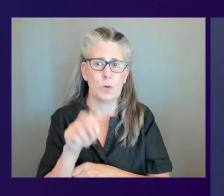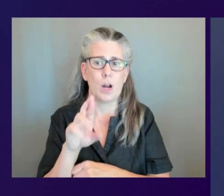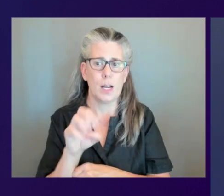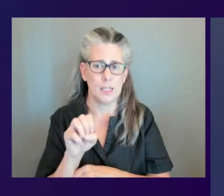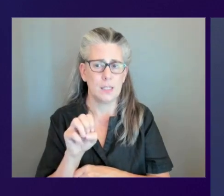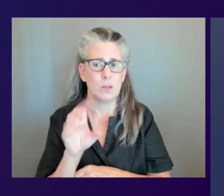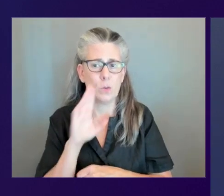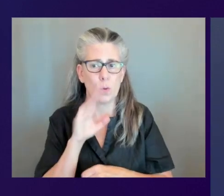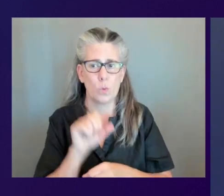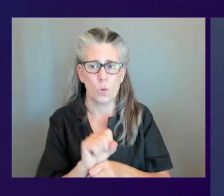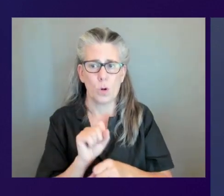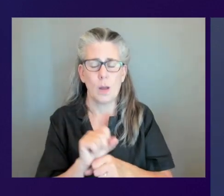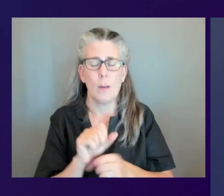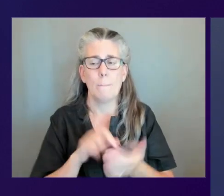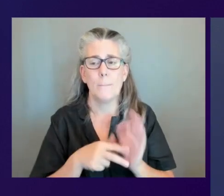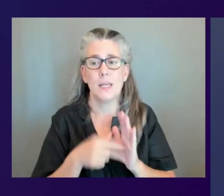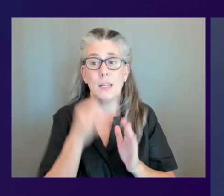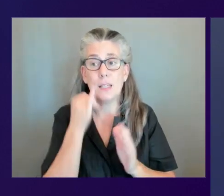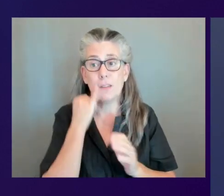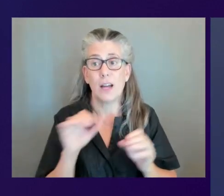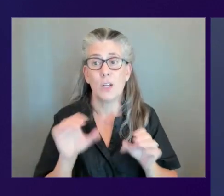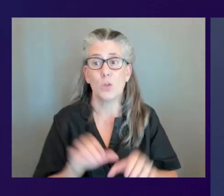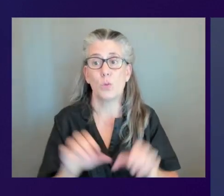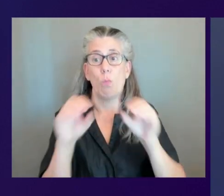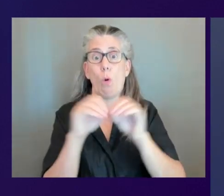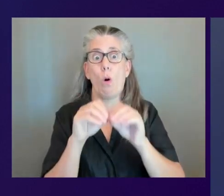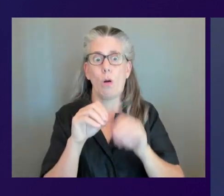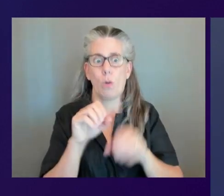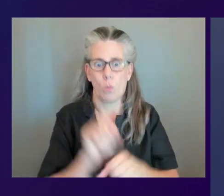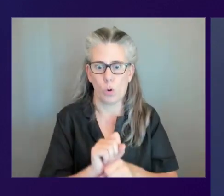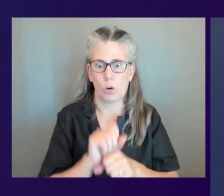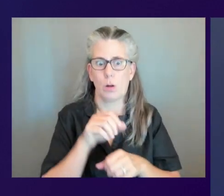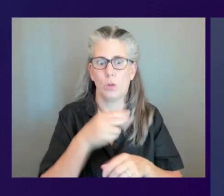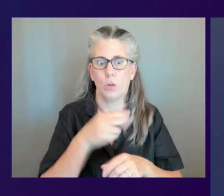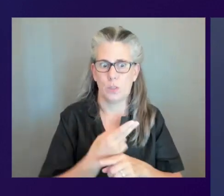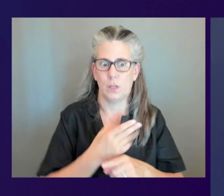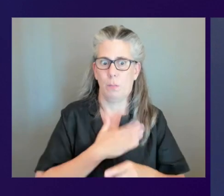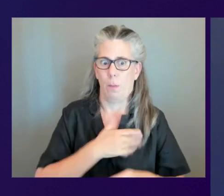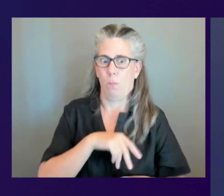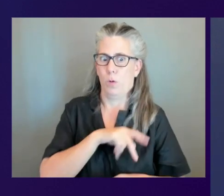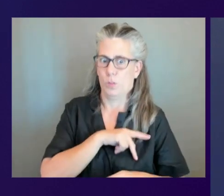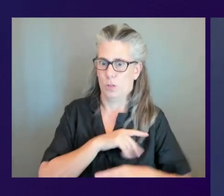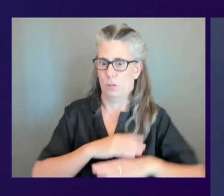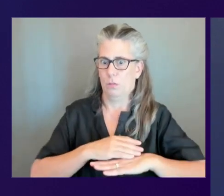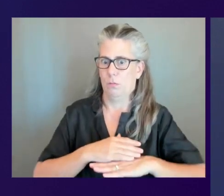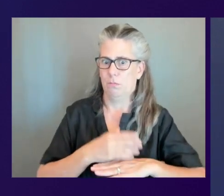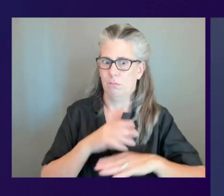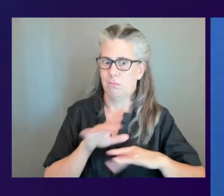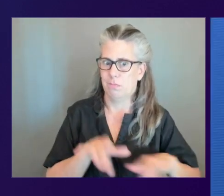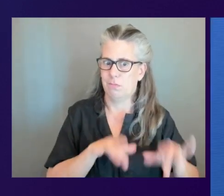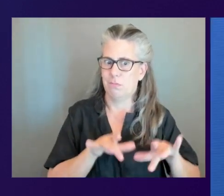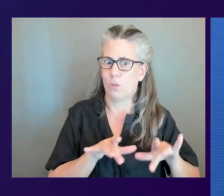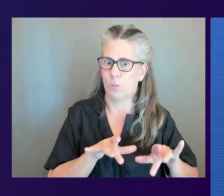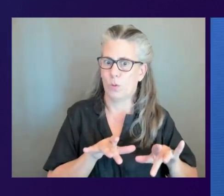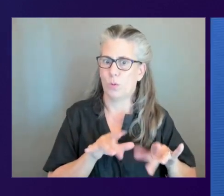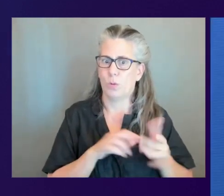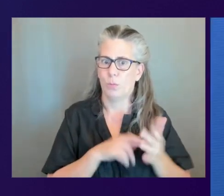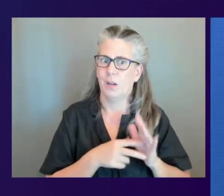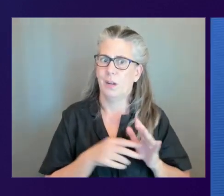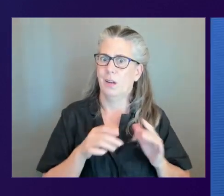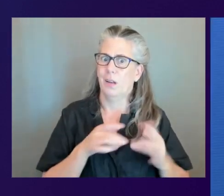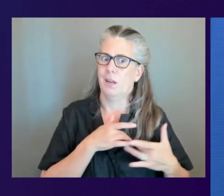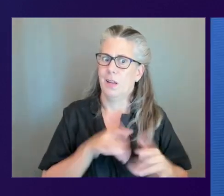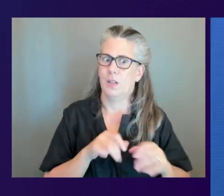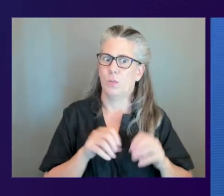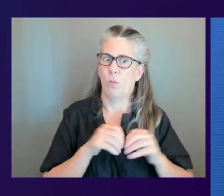doing more work on my personal device, it seems like, just like you said, the attack vector is bigger. Yeah, exactly. It's very vulnerable of